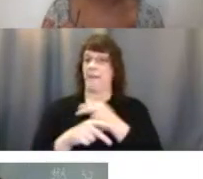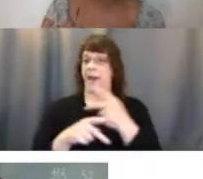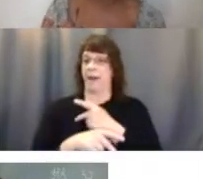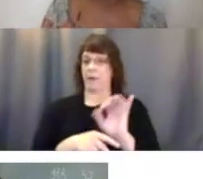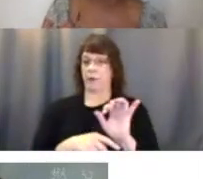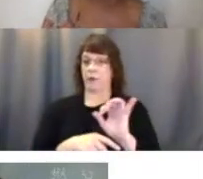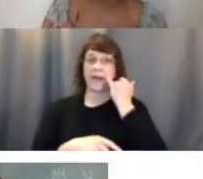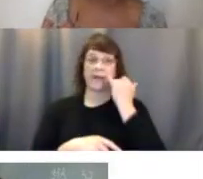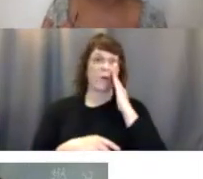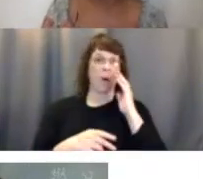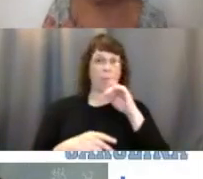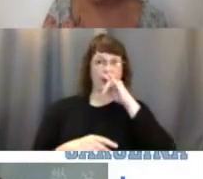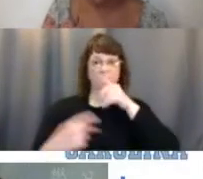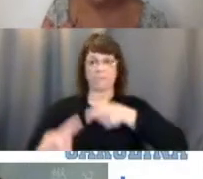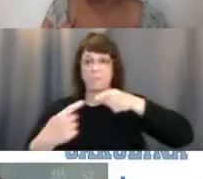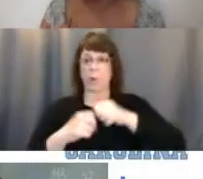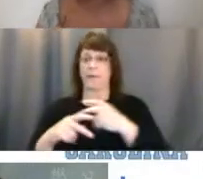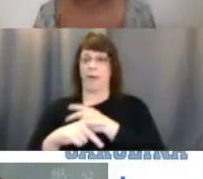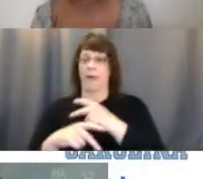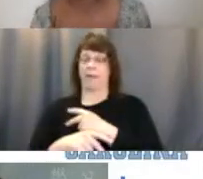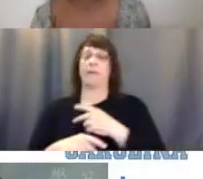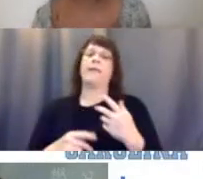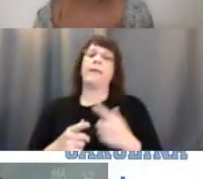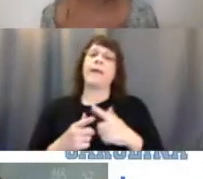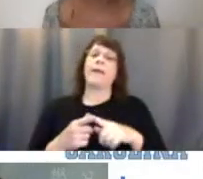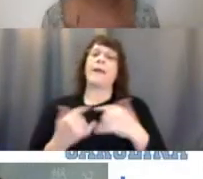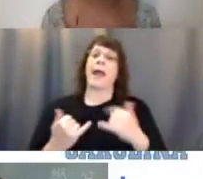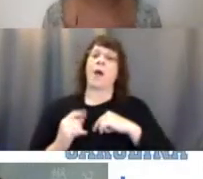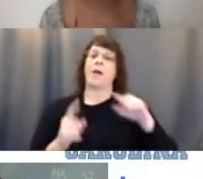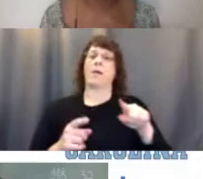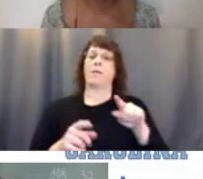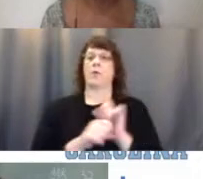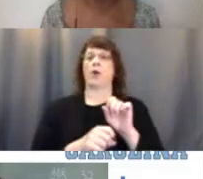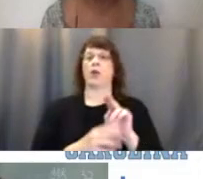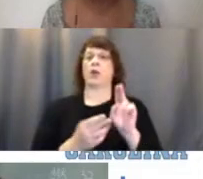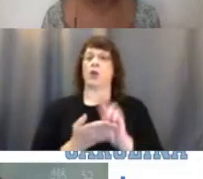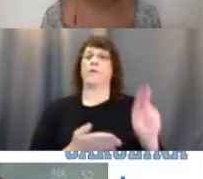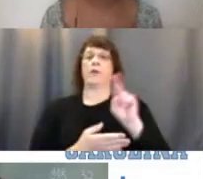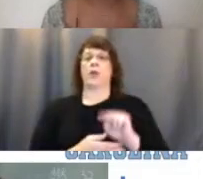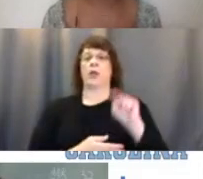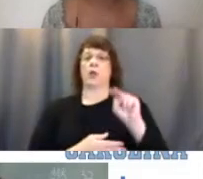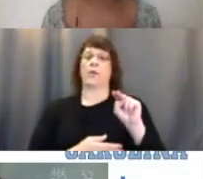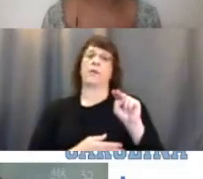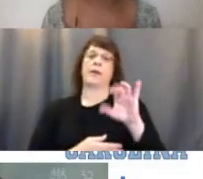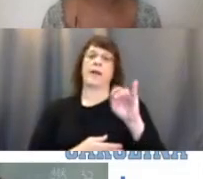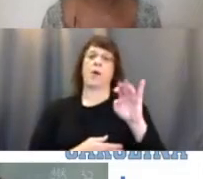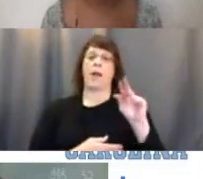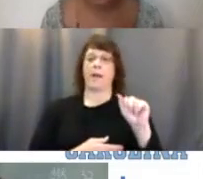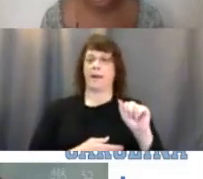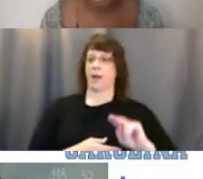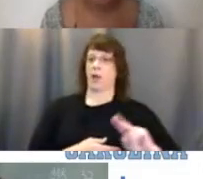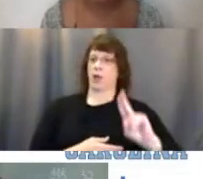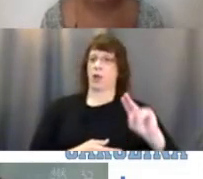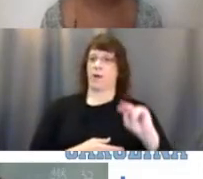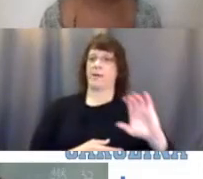math. And now, as I mentioned, I'm at the University of North Carolina, UNC, and now I'm